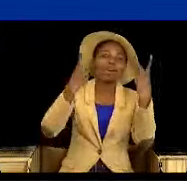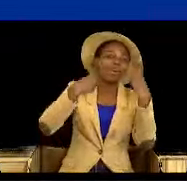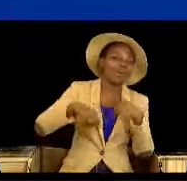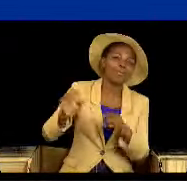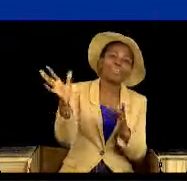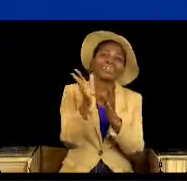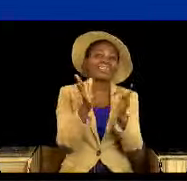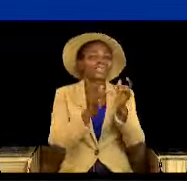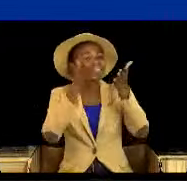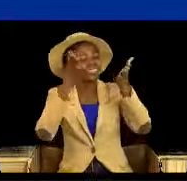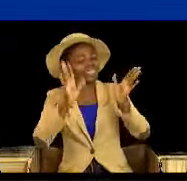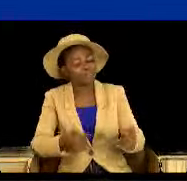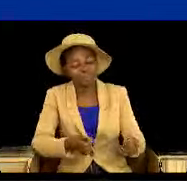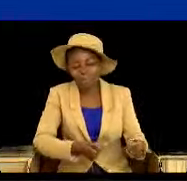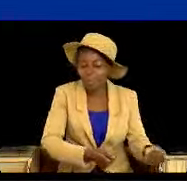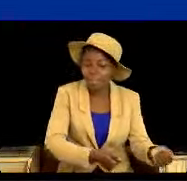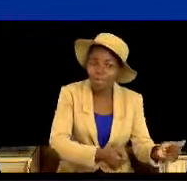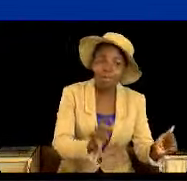CH